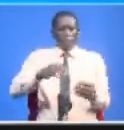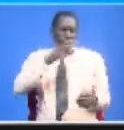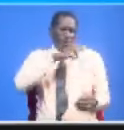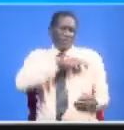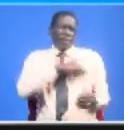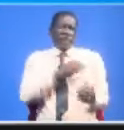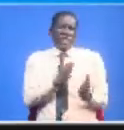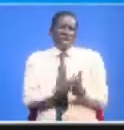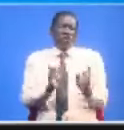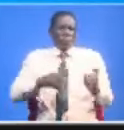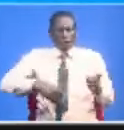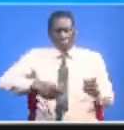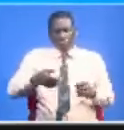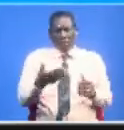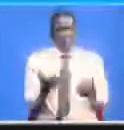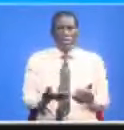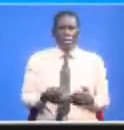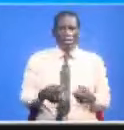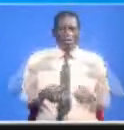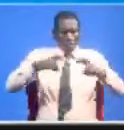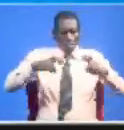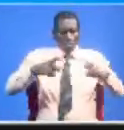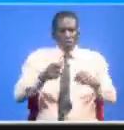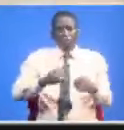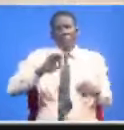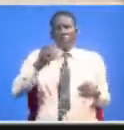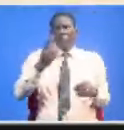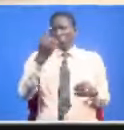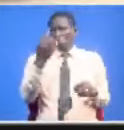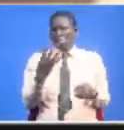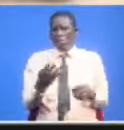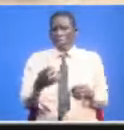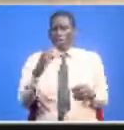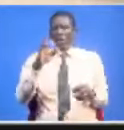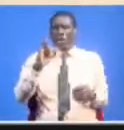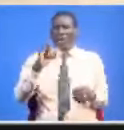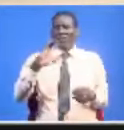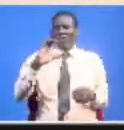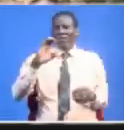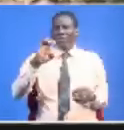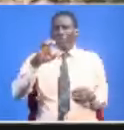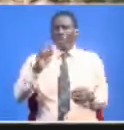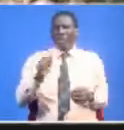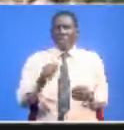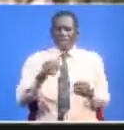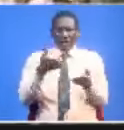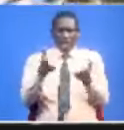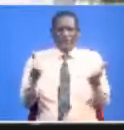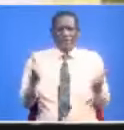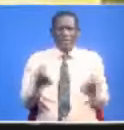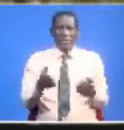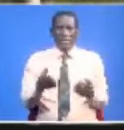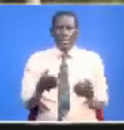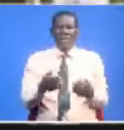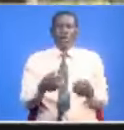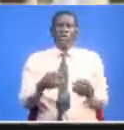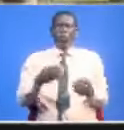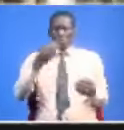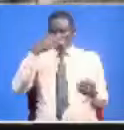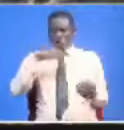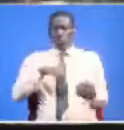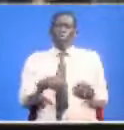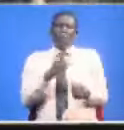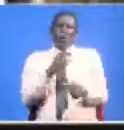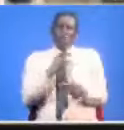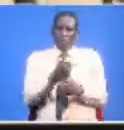defaults. Now, findings from the third quarter ICEA Asset Management Consumer Spending Index shows a